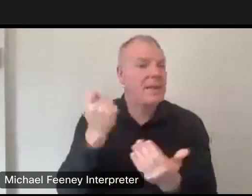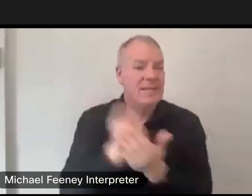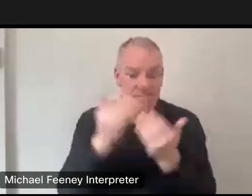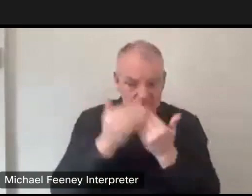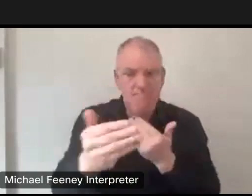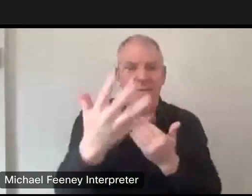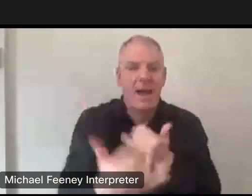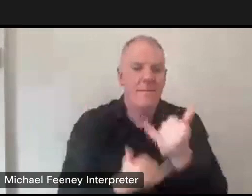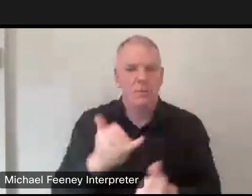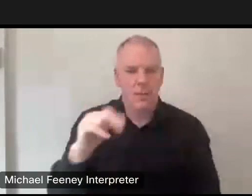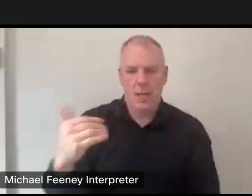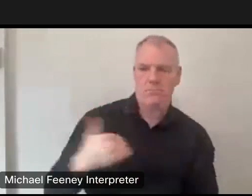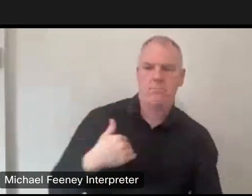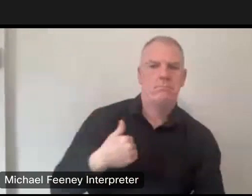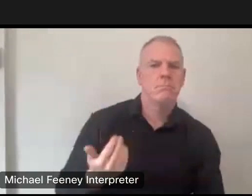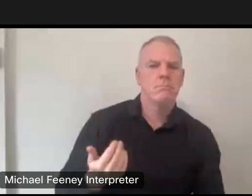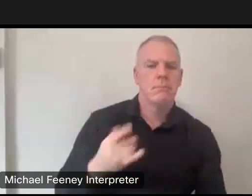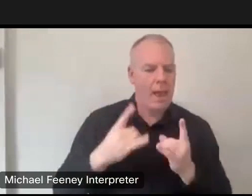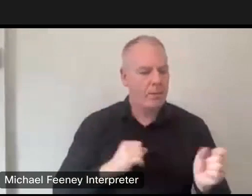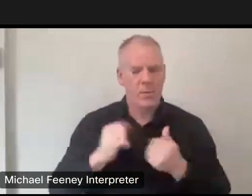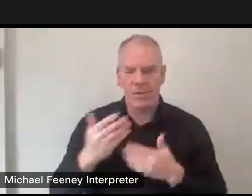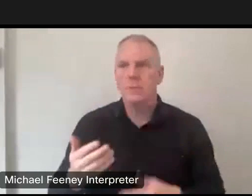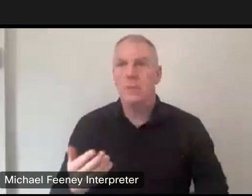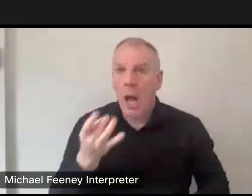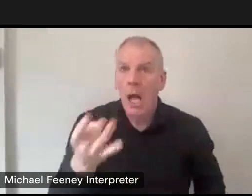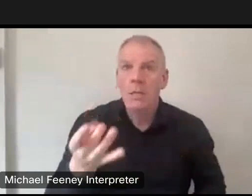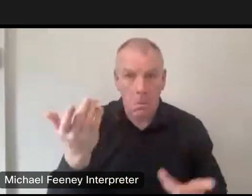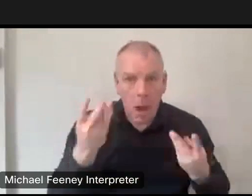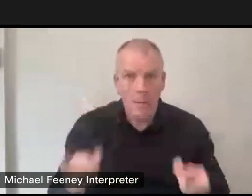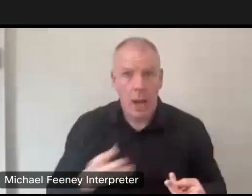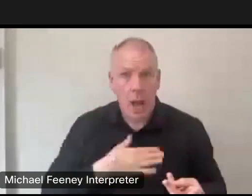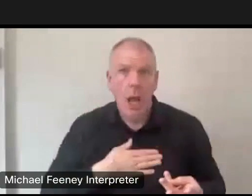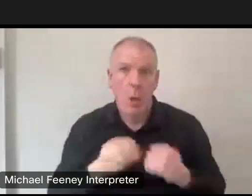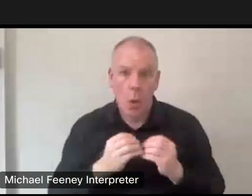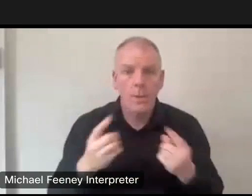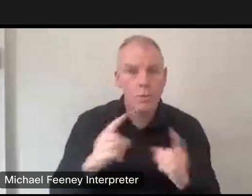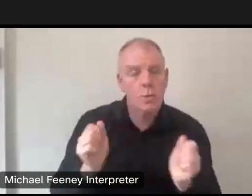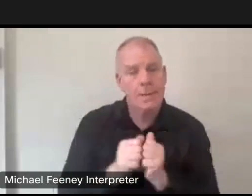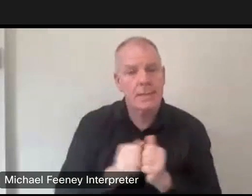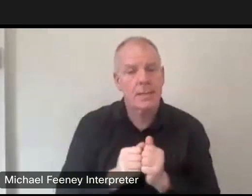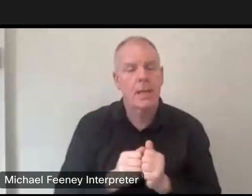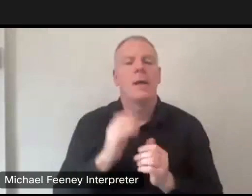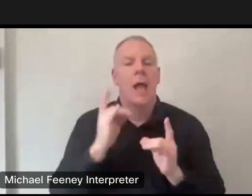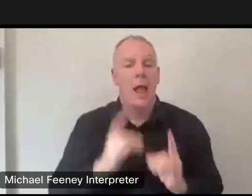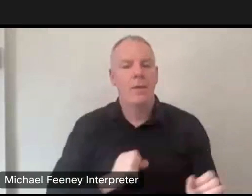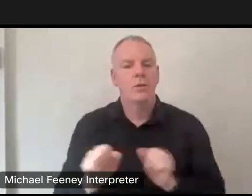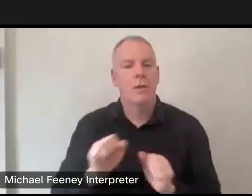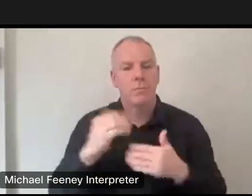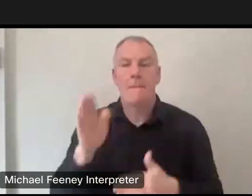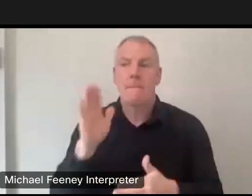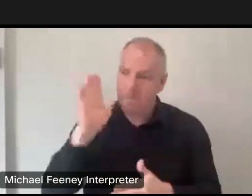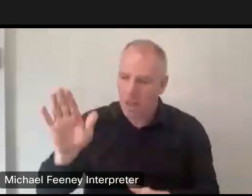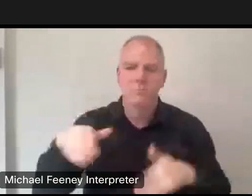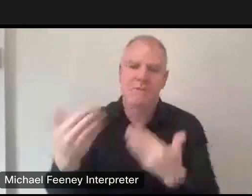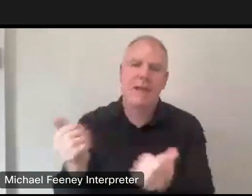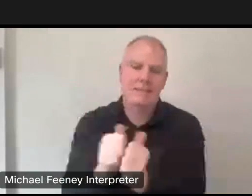years, they can come back to the health service provider and they can ask to have an open disclosure meeting, and the health service provider must hold that open disclosure meeting